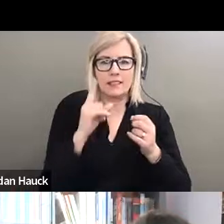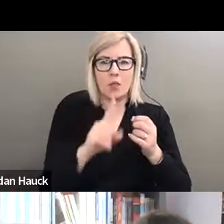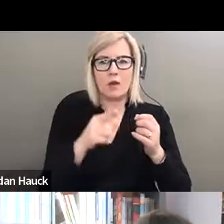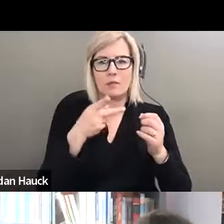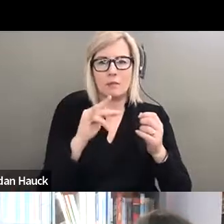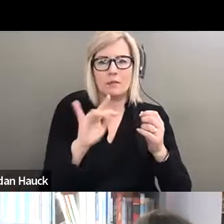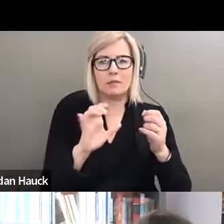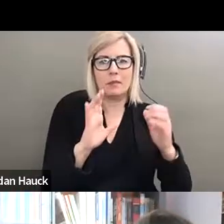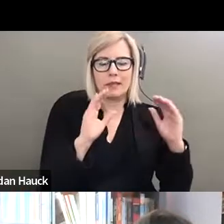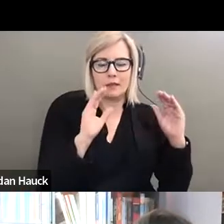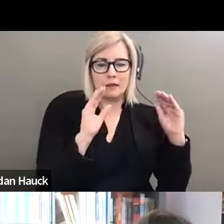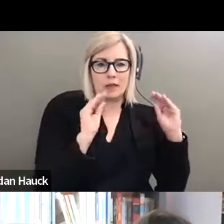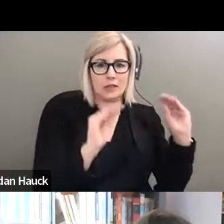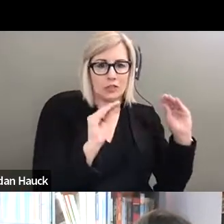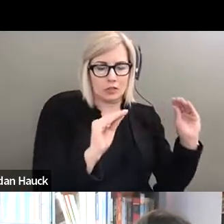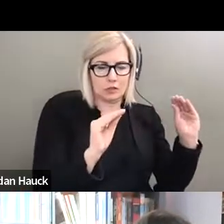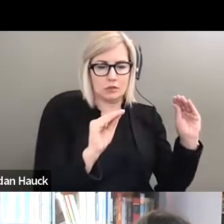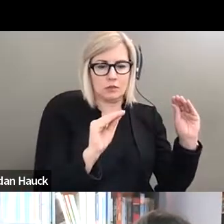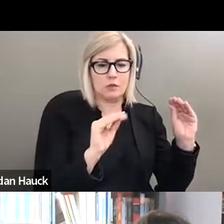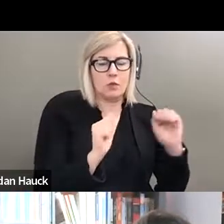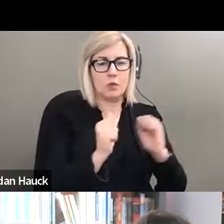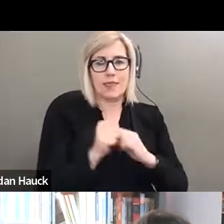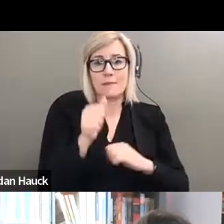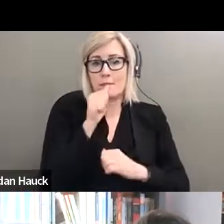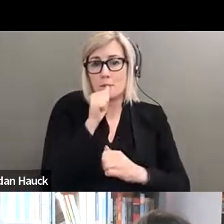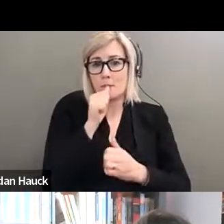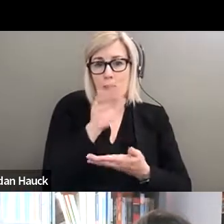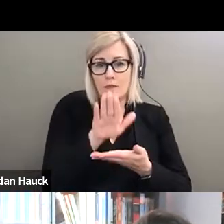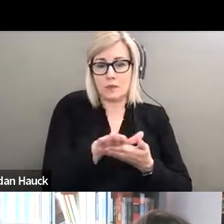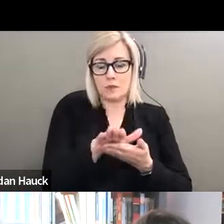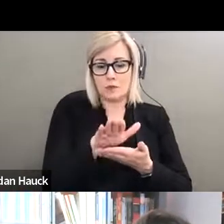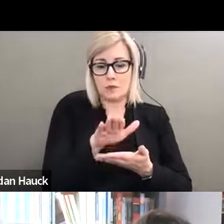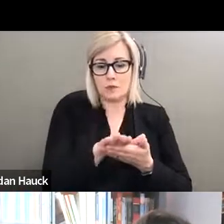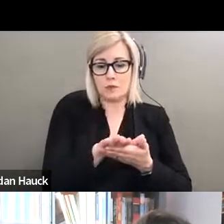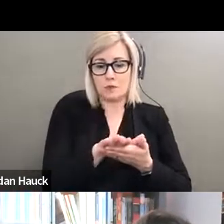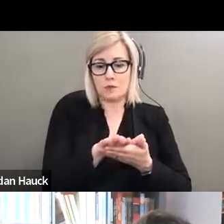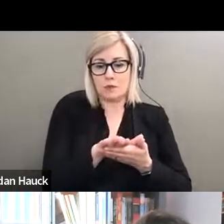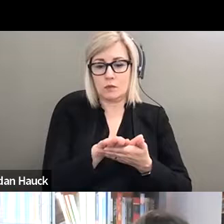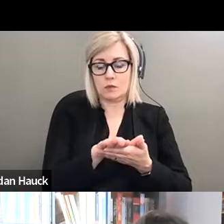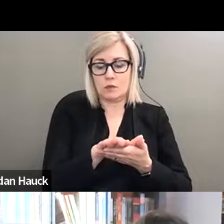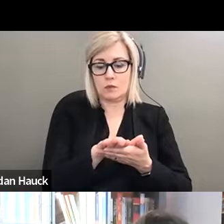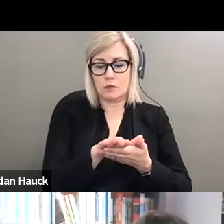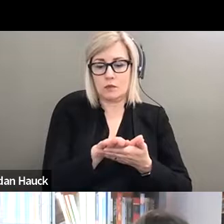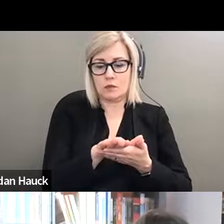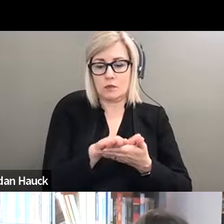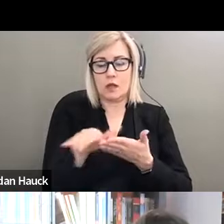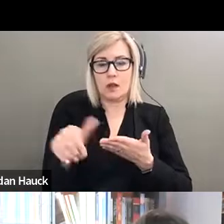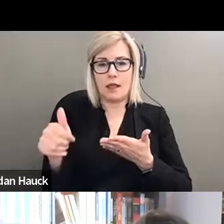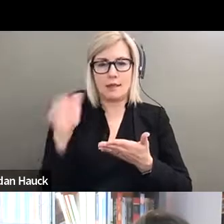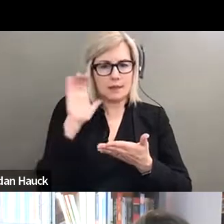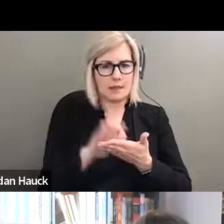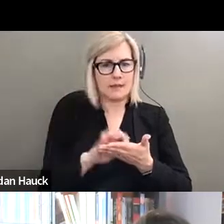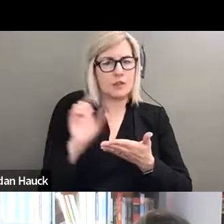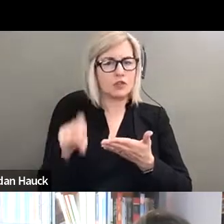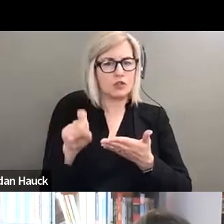education, but with private schools and others, I believe that it